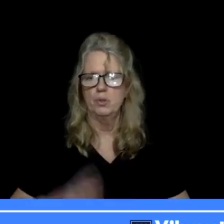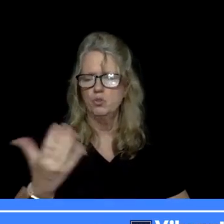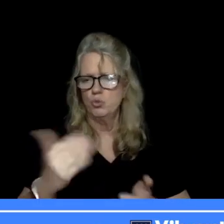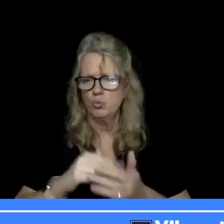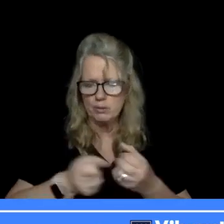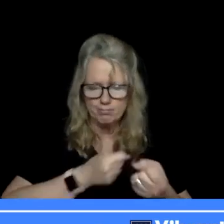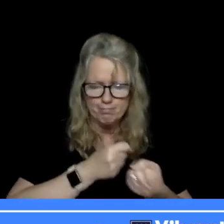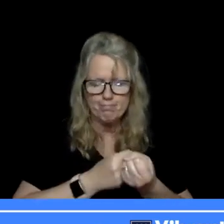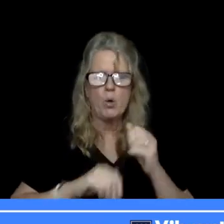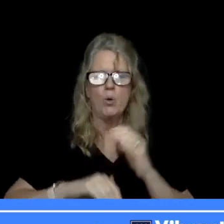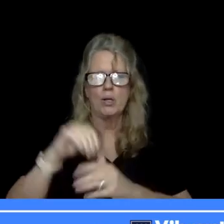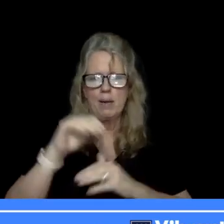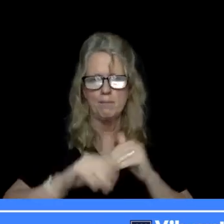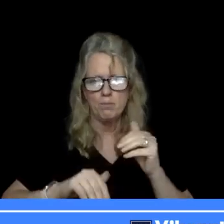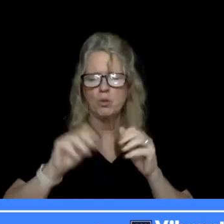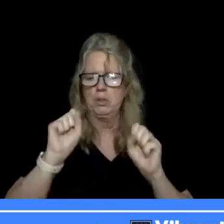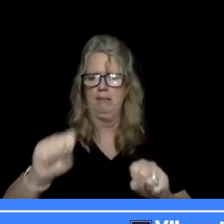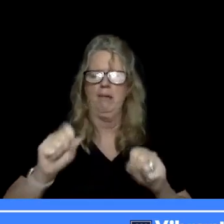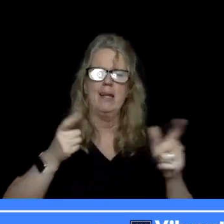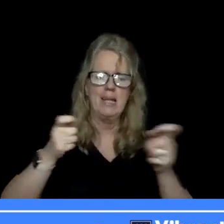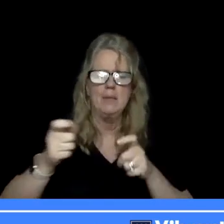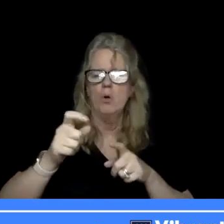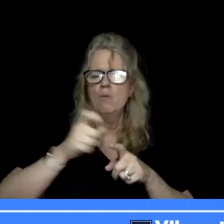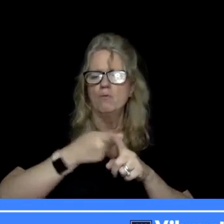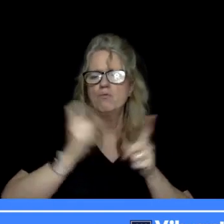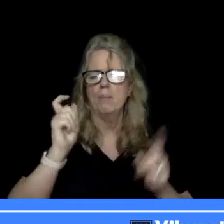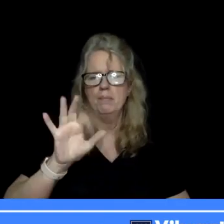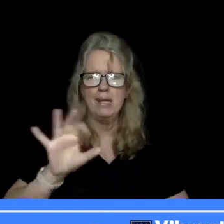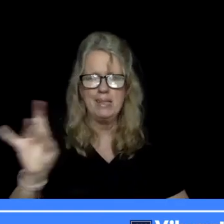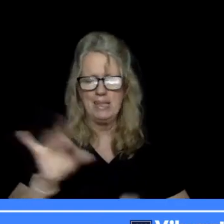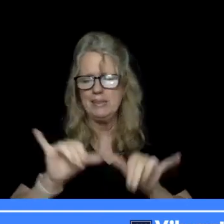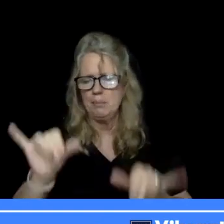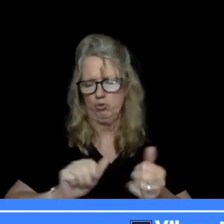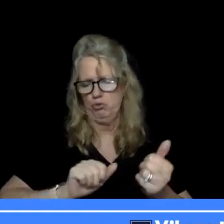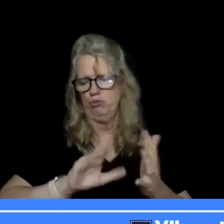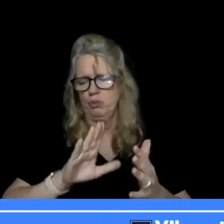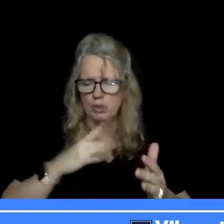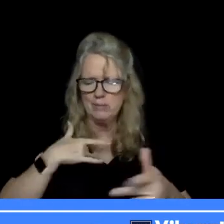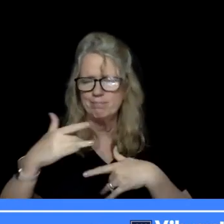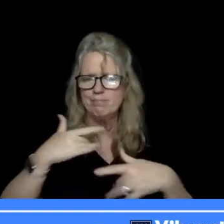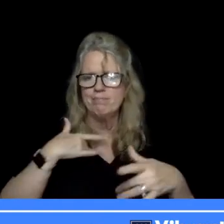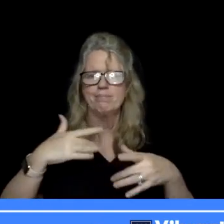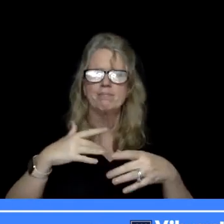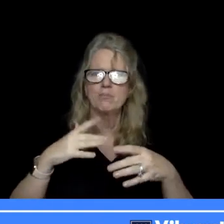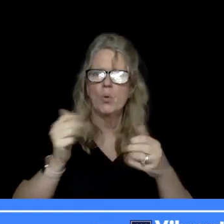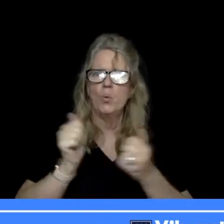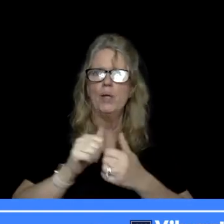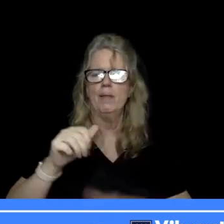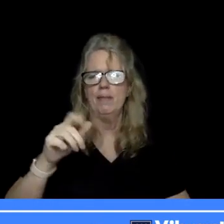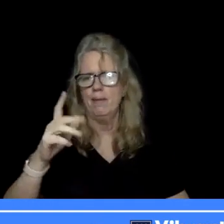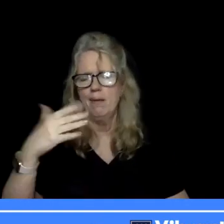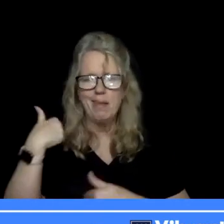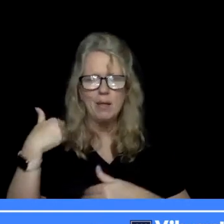reassurances or comfort that those calls can be handled by the 988 system is addressing issues or concerns that they have around liability and